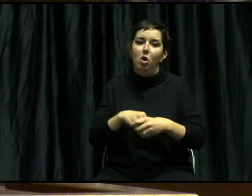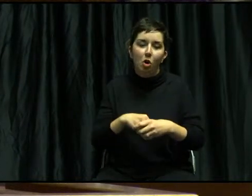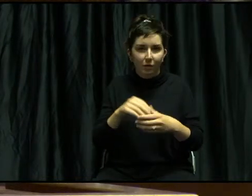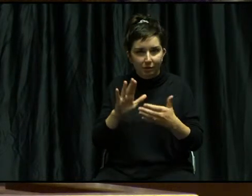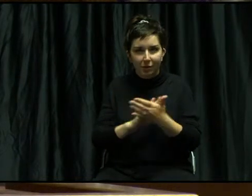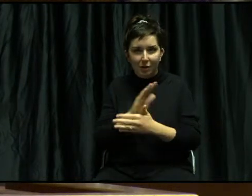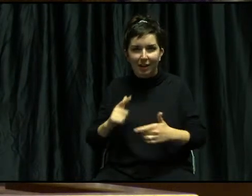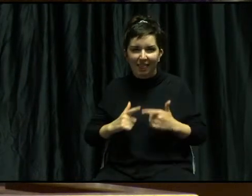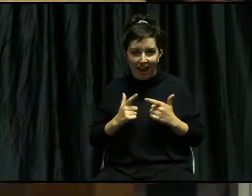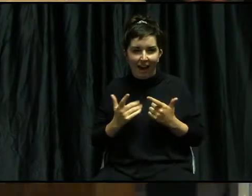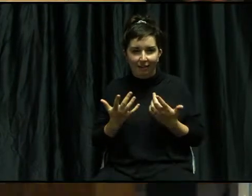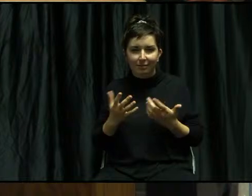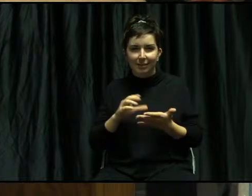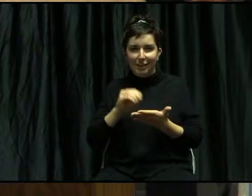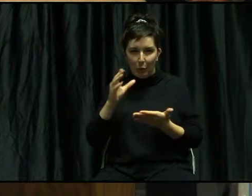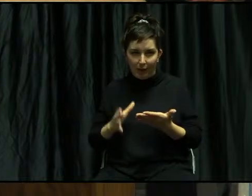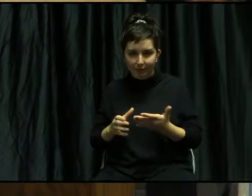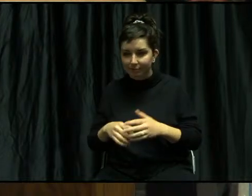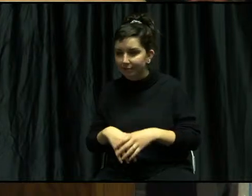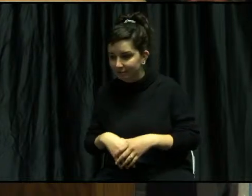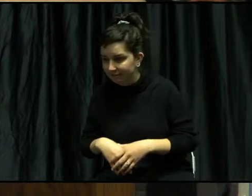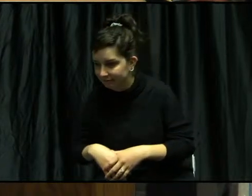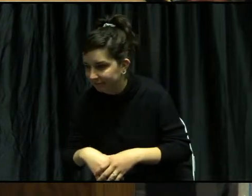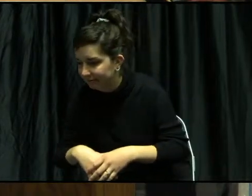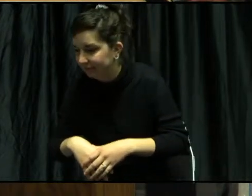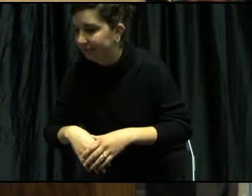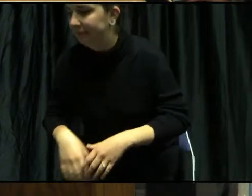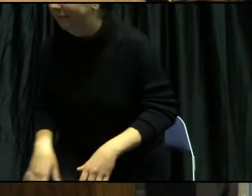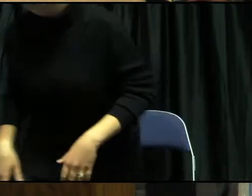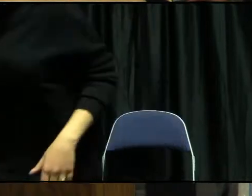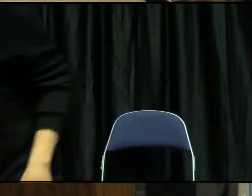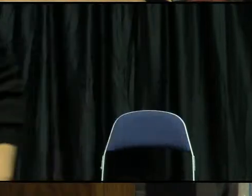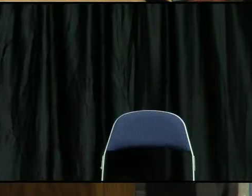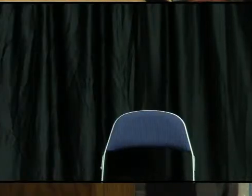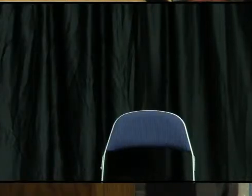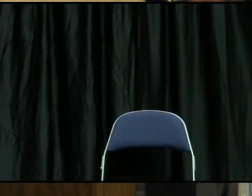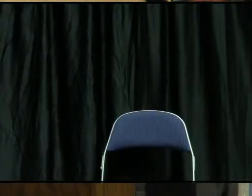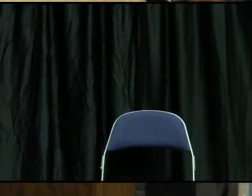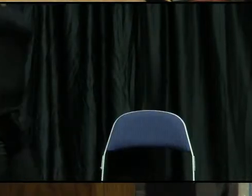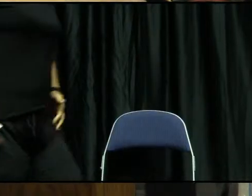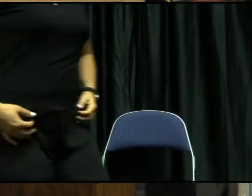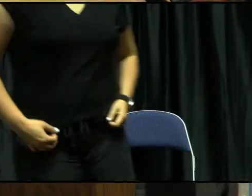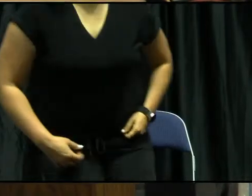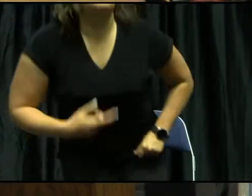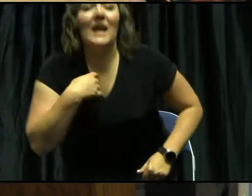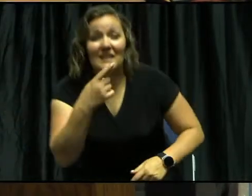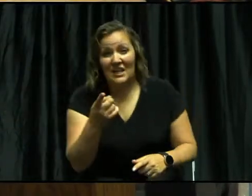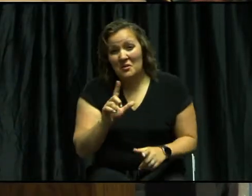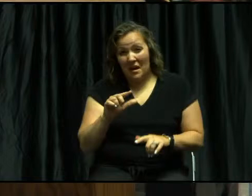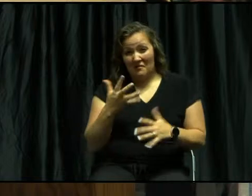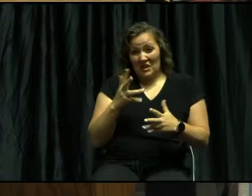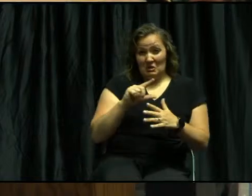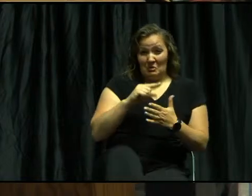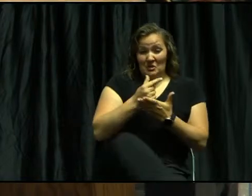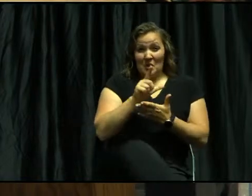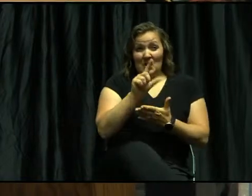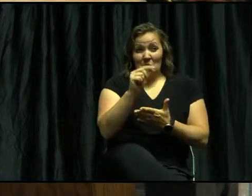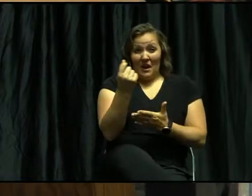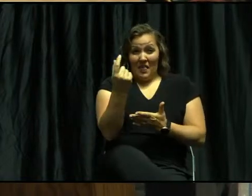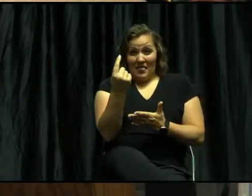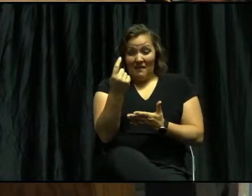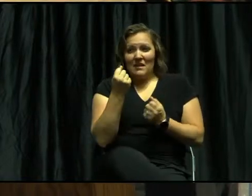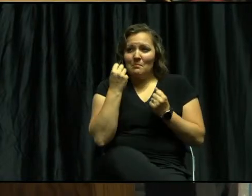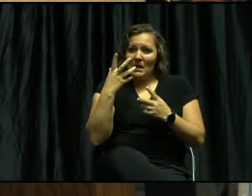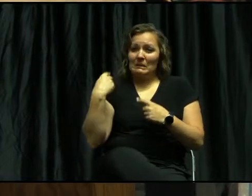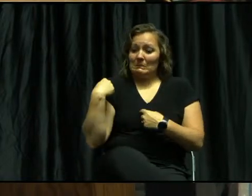university as a student. But I can tell you, I graduated in 2011, and many of my favorite experiences with the university have